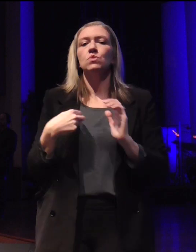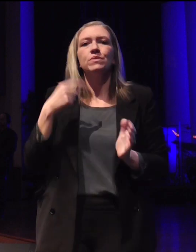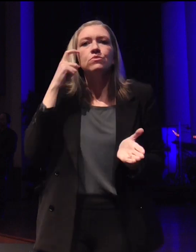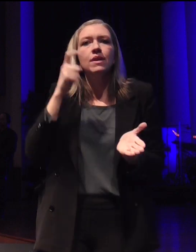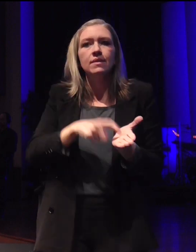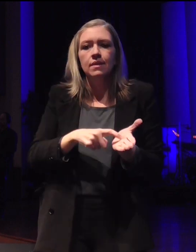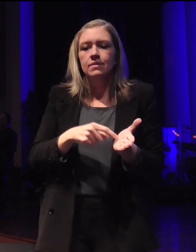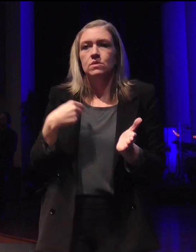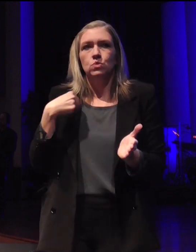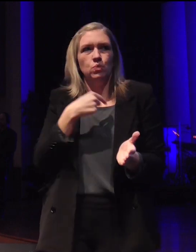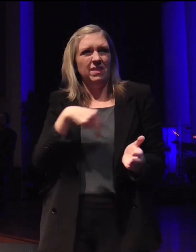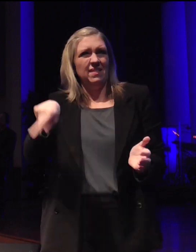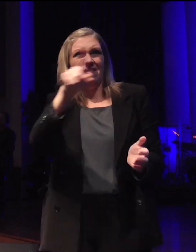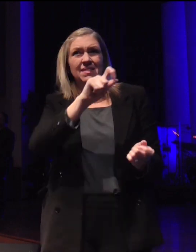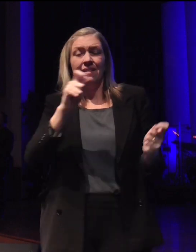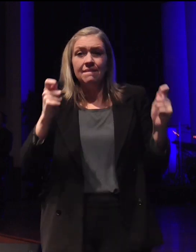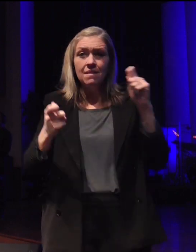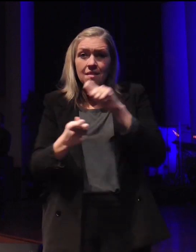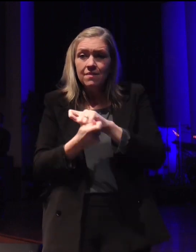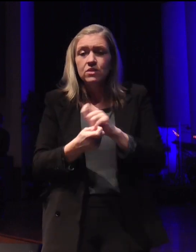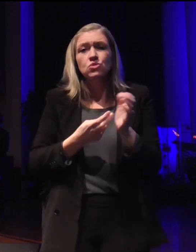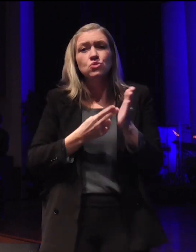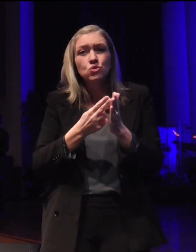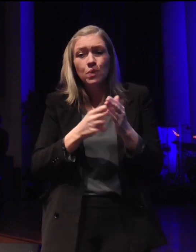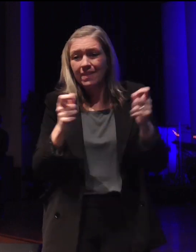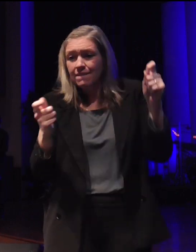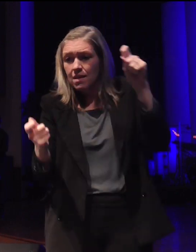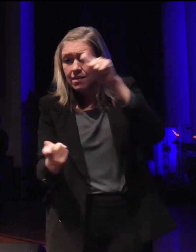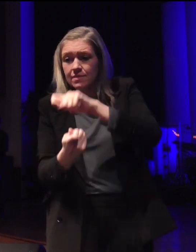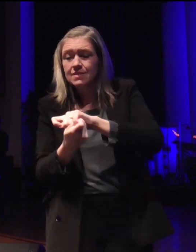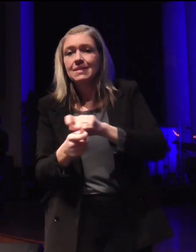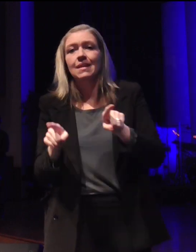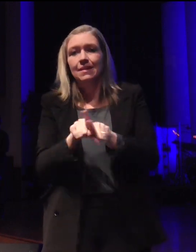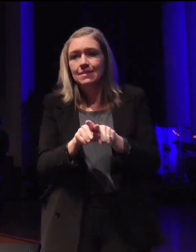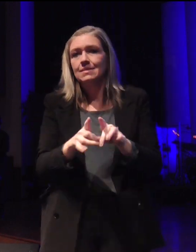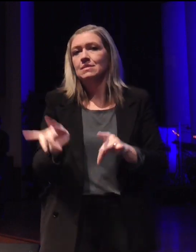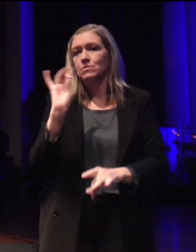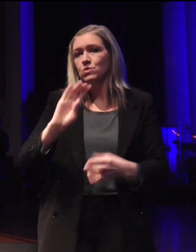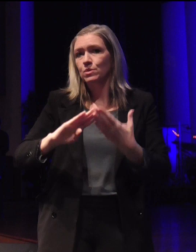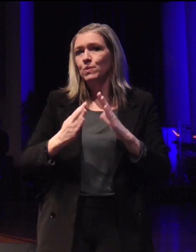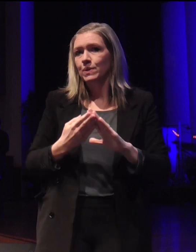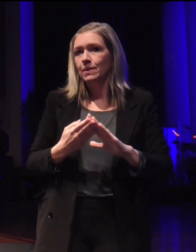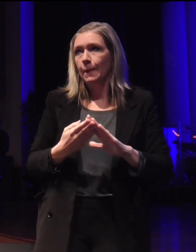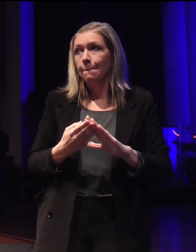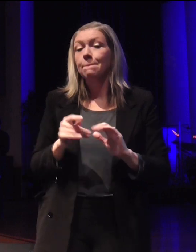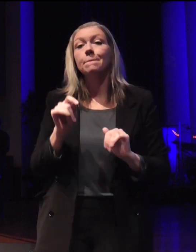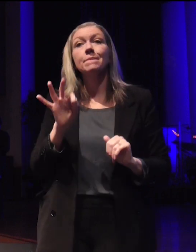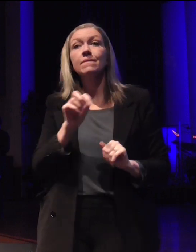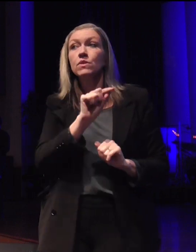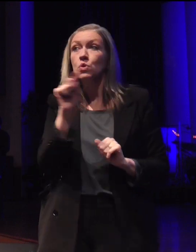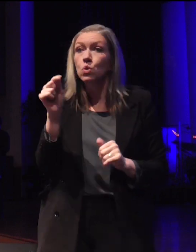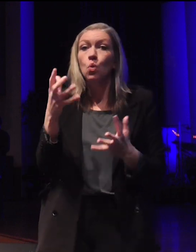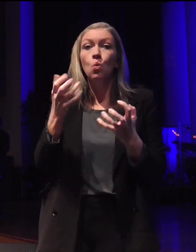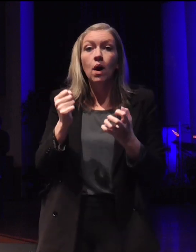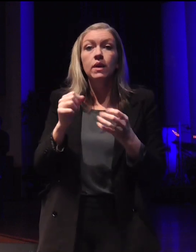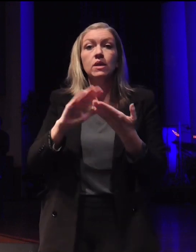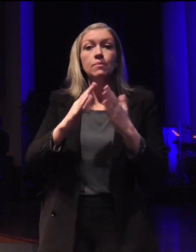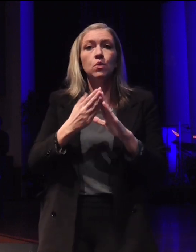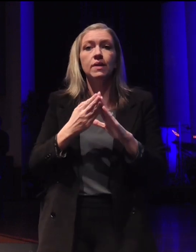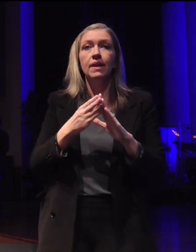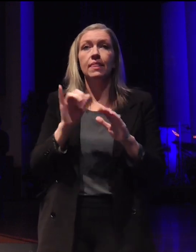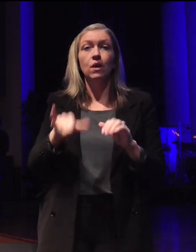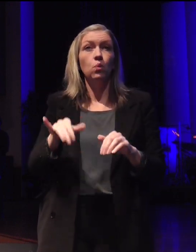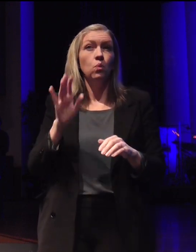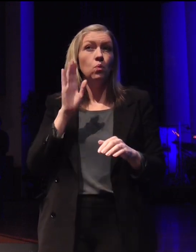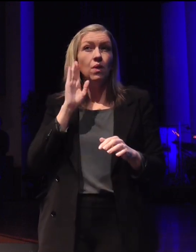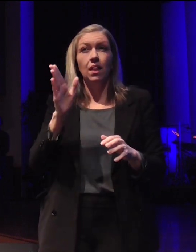are evolving our truth as a spiritual community. If you want a community that's going to fundamentally